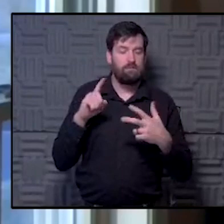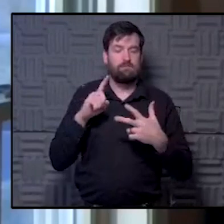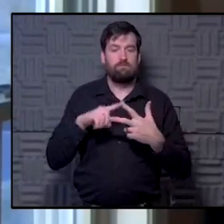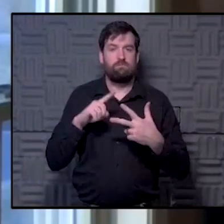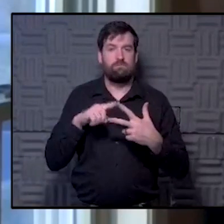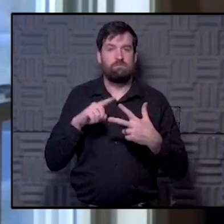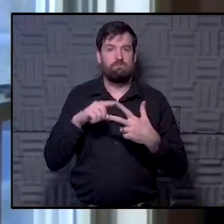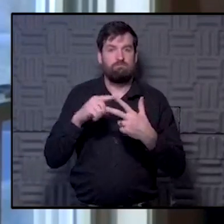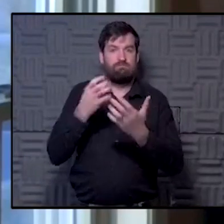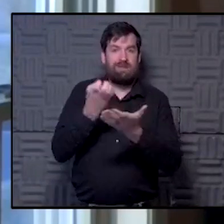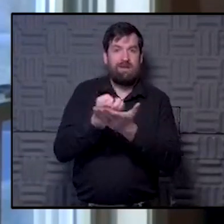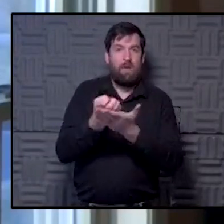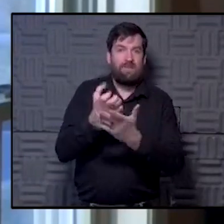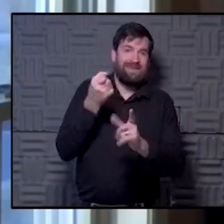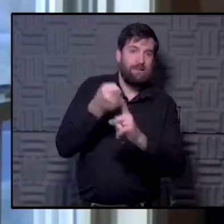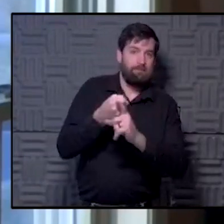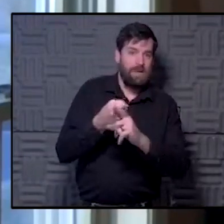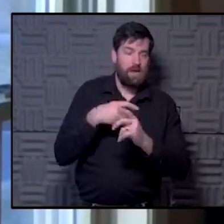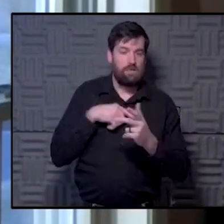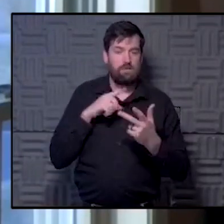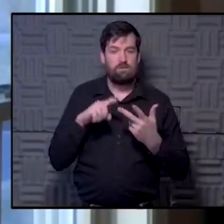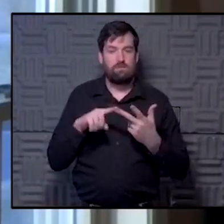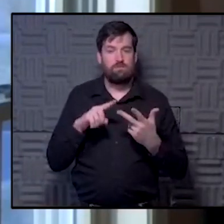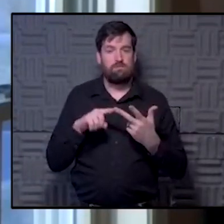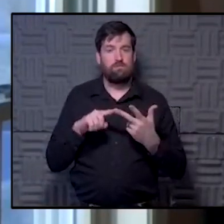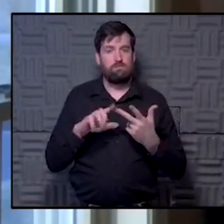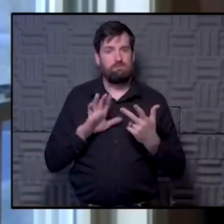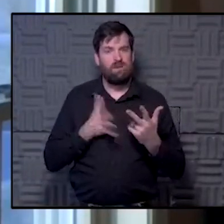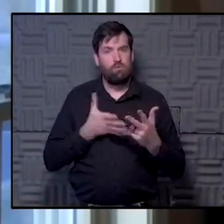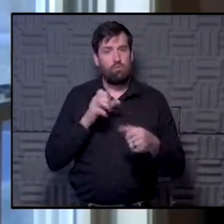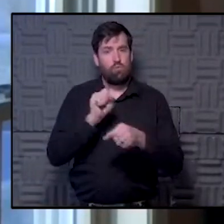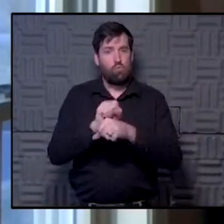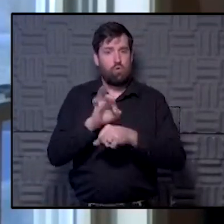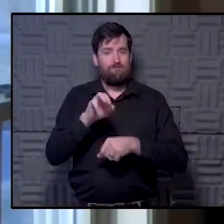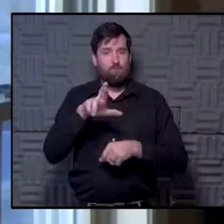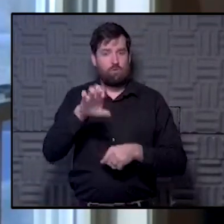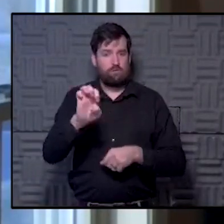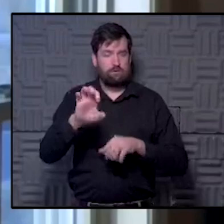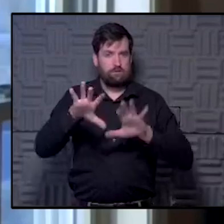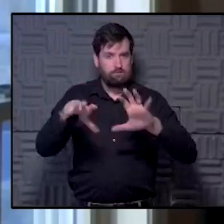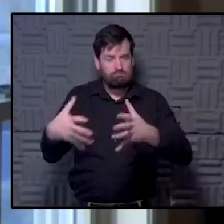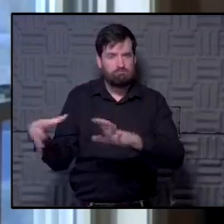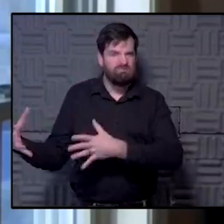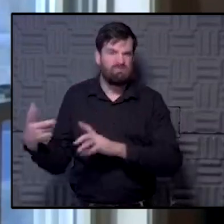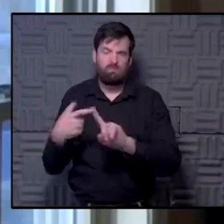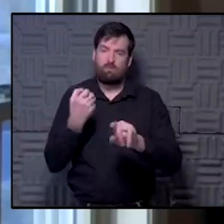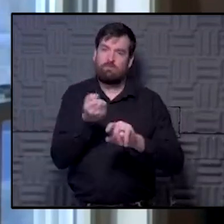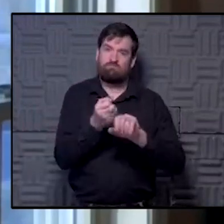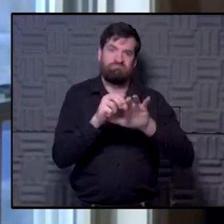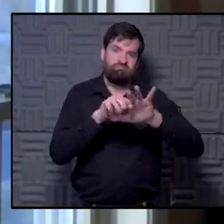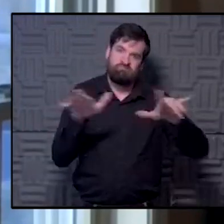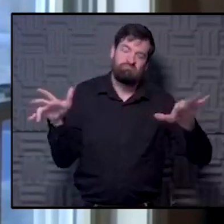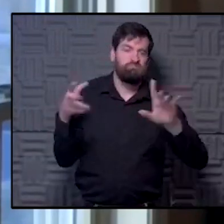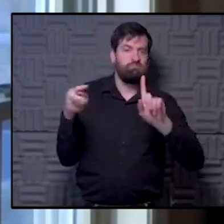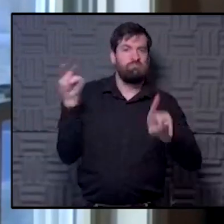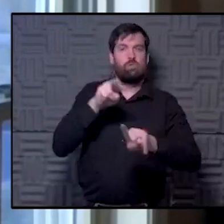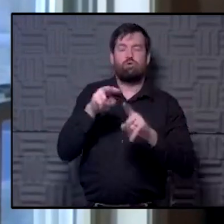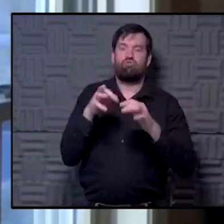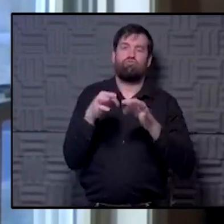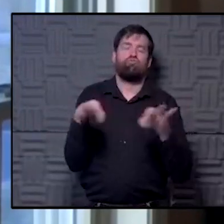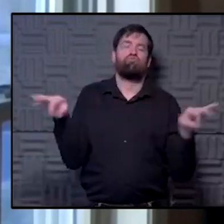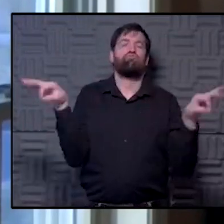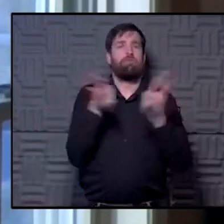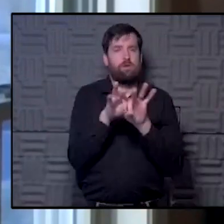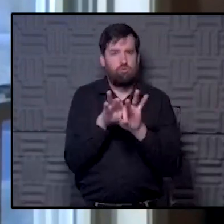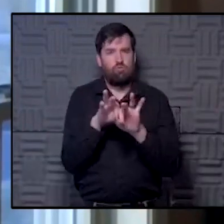about economic impact and our workforce from a variety of perspectives when we talk about critical infrastructure workers.